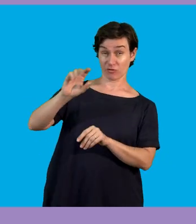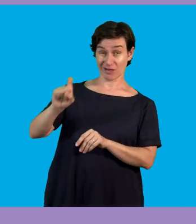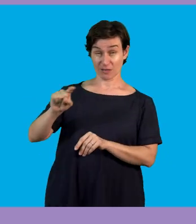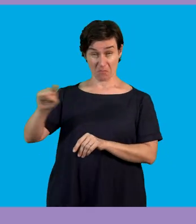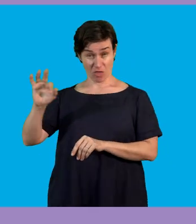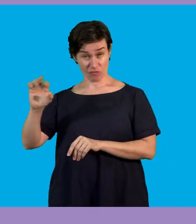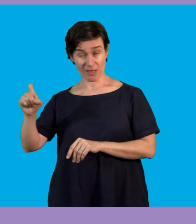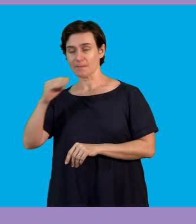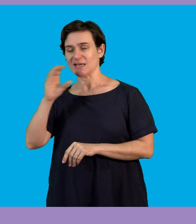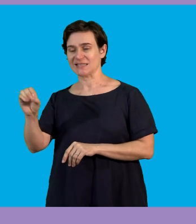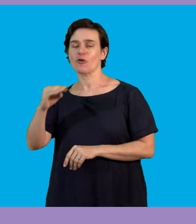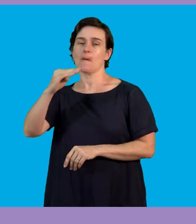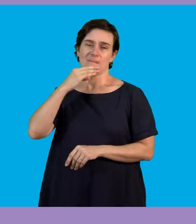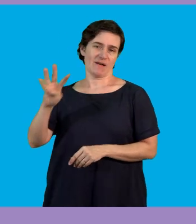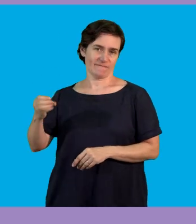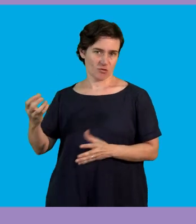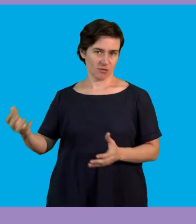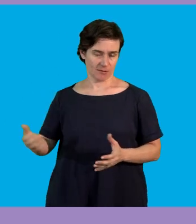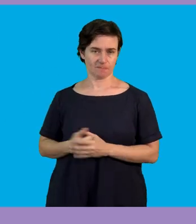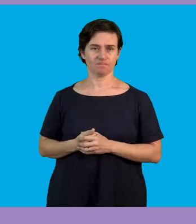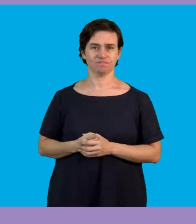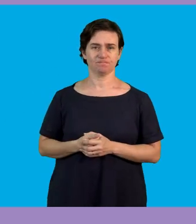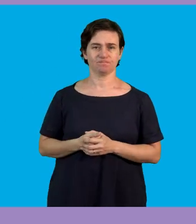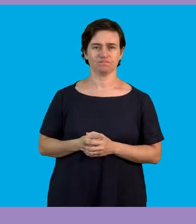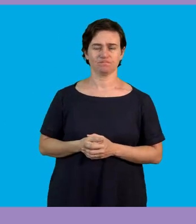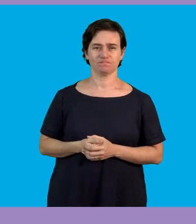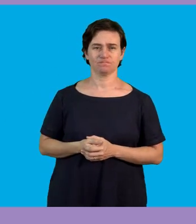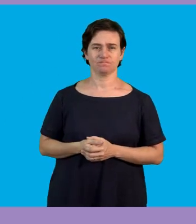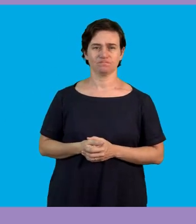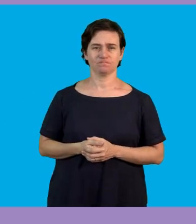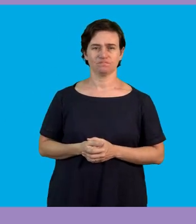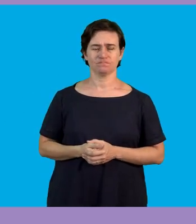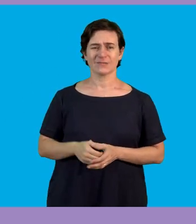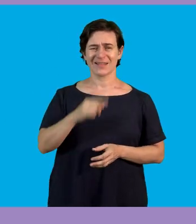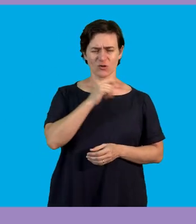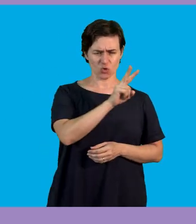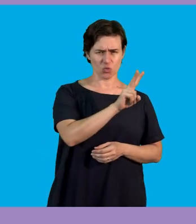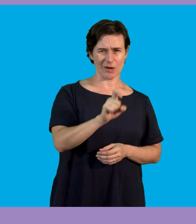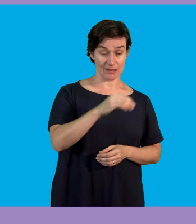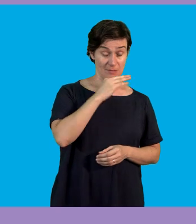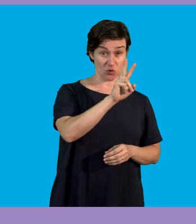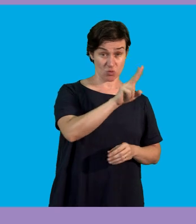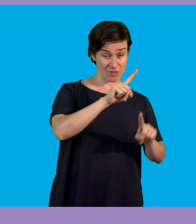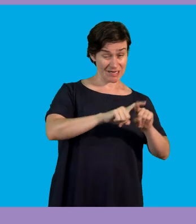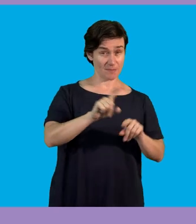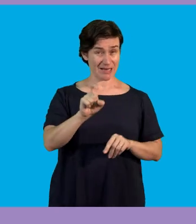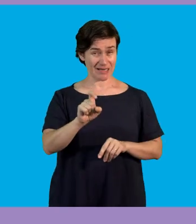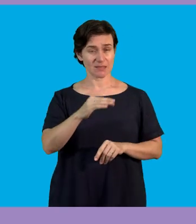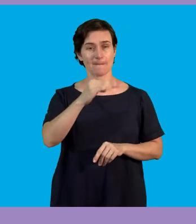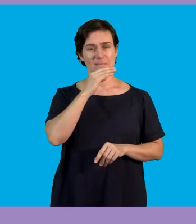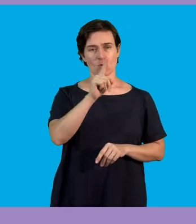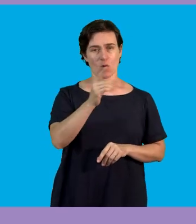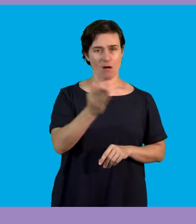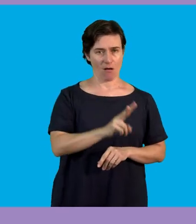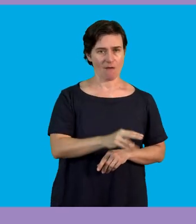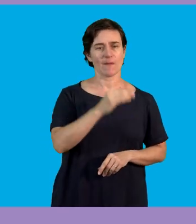minus x gives us 0 plus 40, which is 40. And then the multiplicative inverse of 2 is a